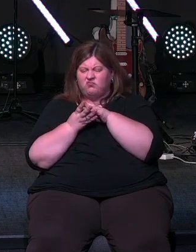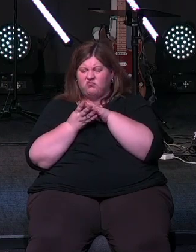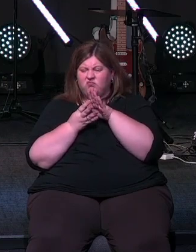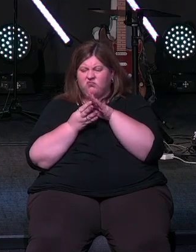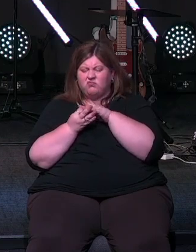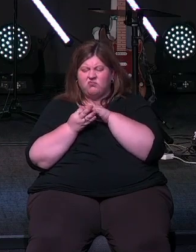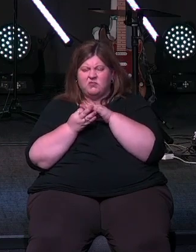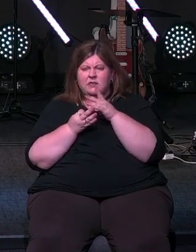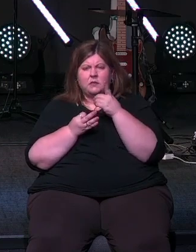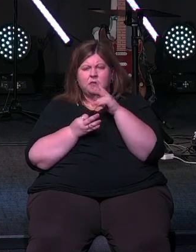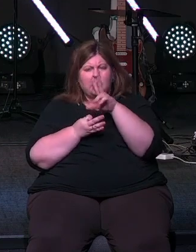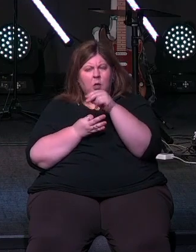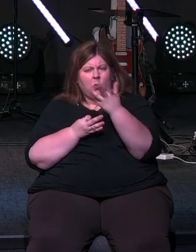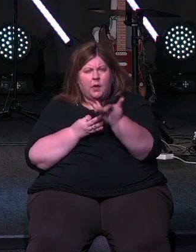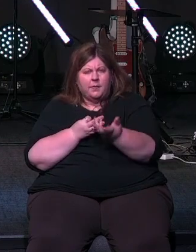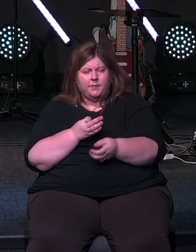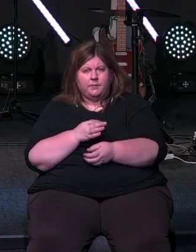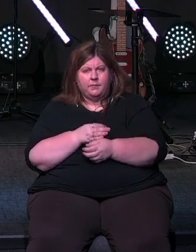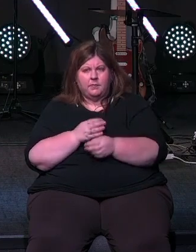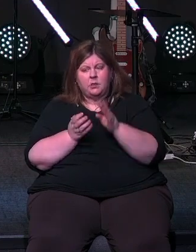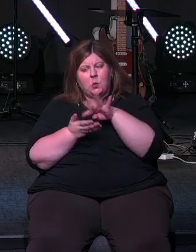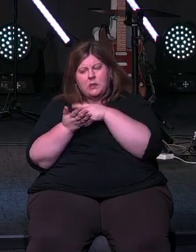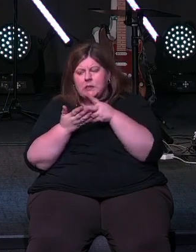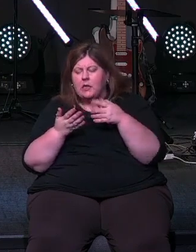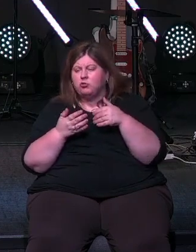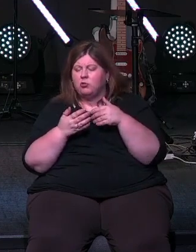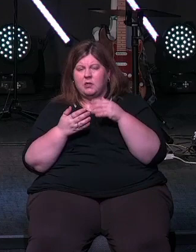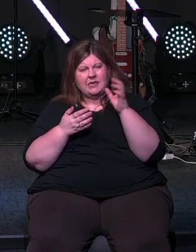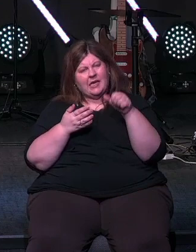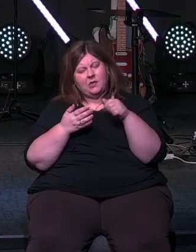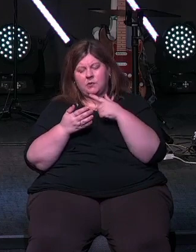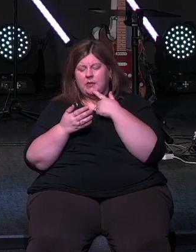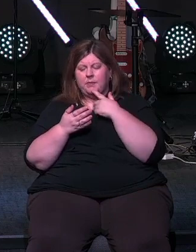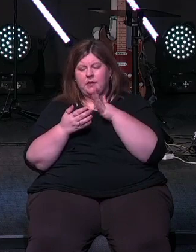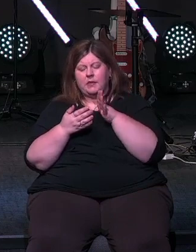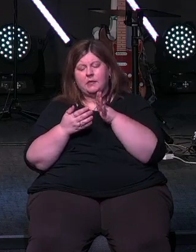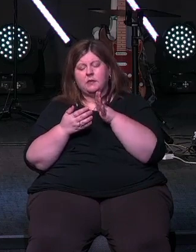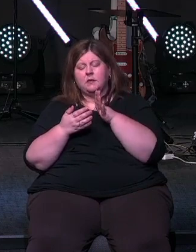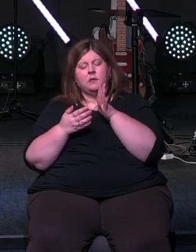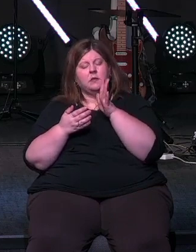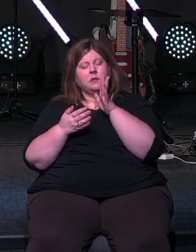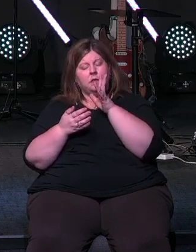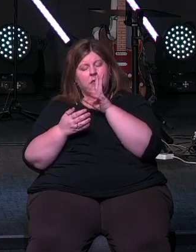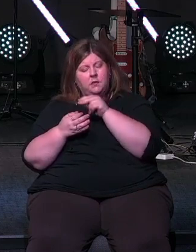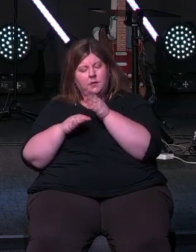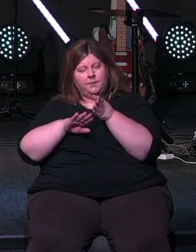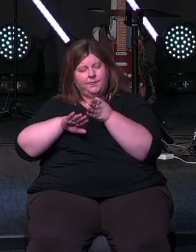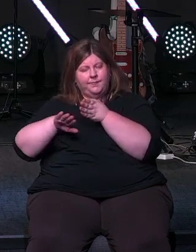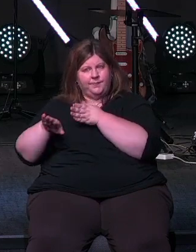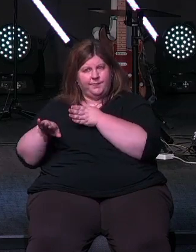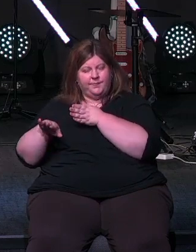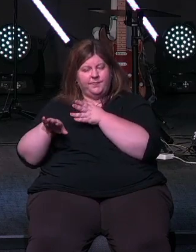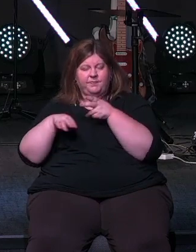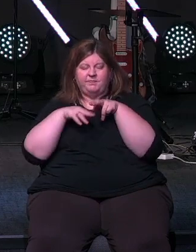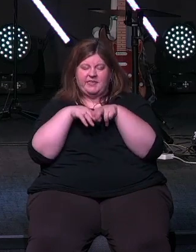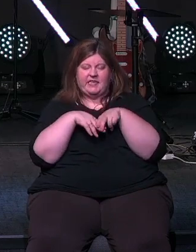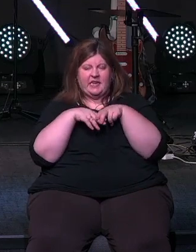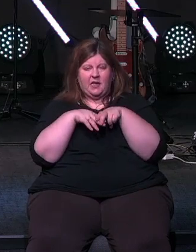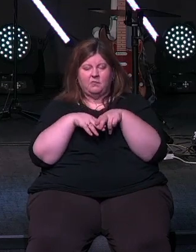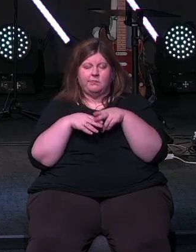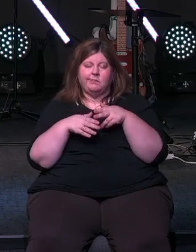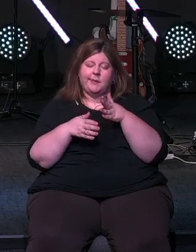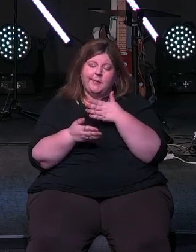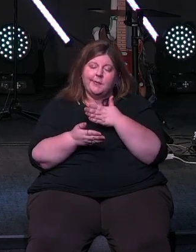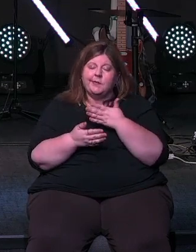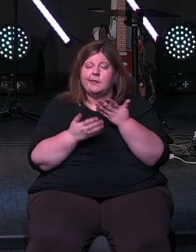What area of your life, what part of your schedule, what timeline can you carve out where you actually just sit down? Maybe you turn on music, maybe you go for a walk